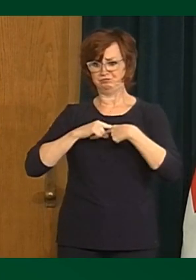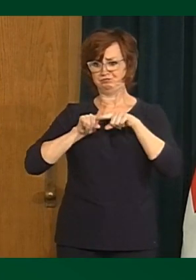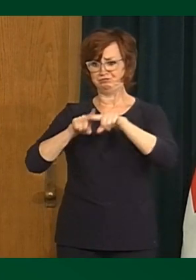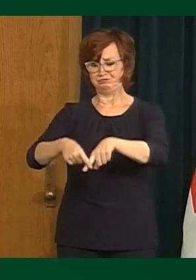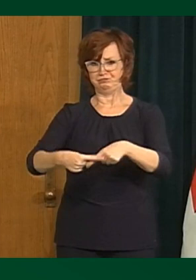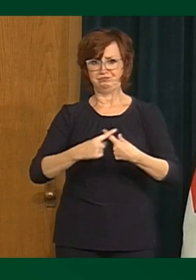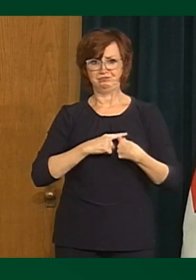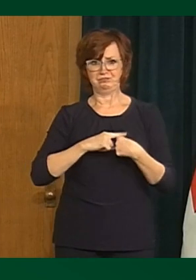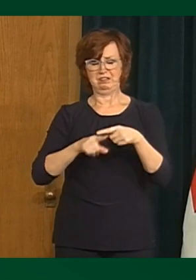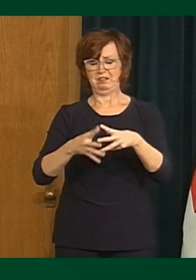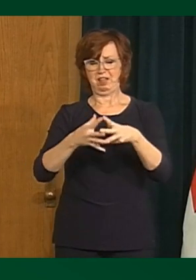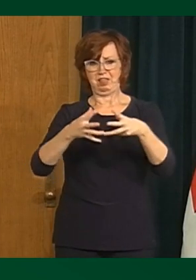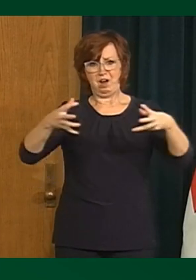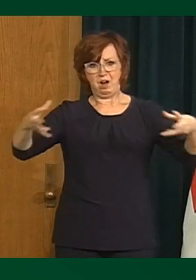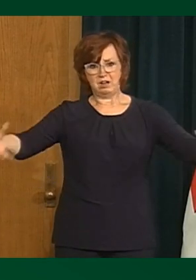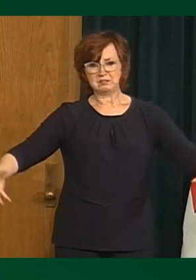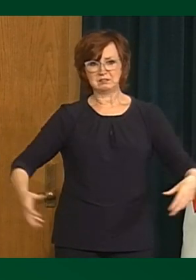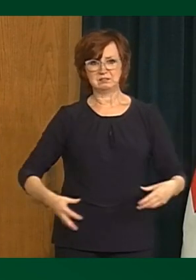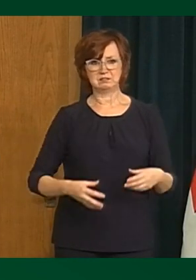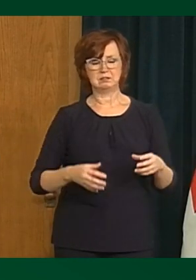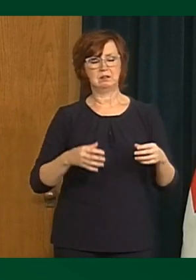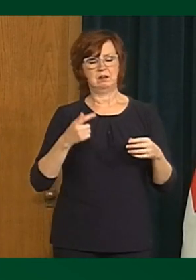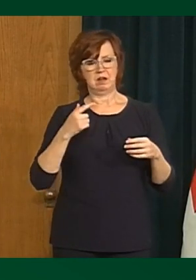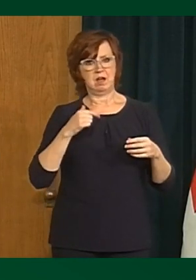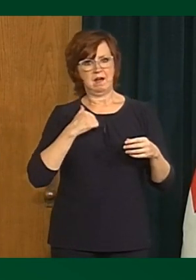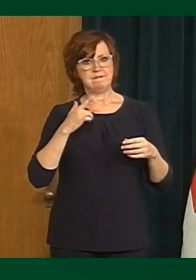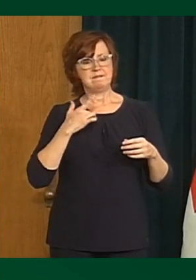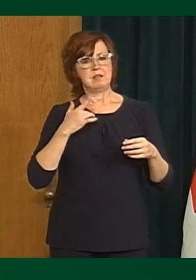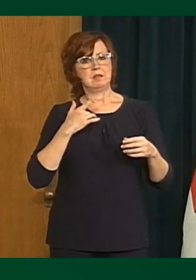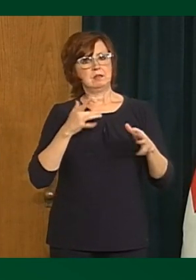from a North American perspective, I think we need to,